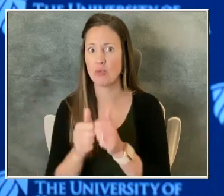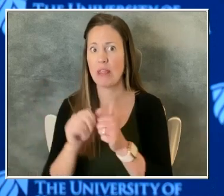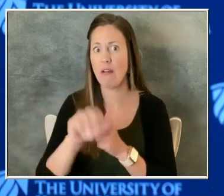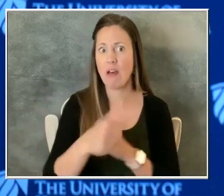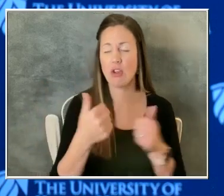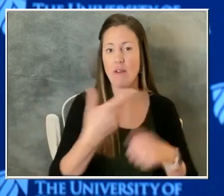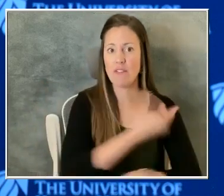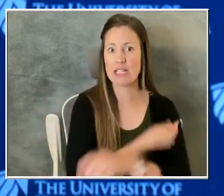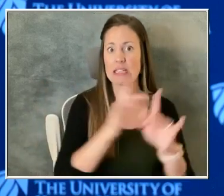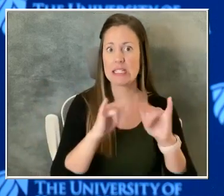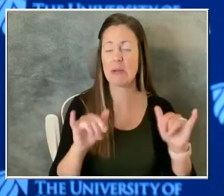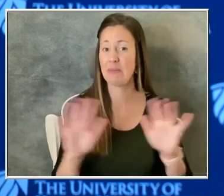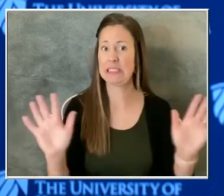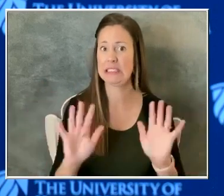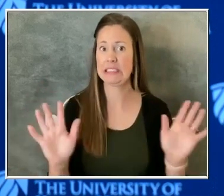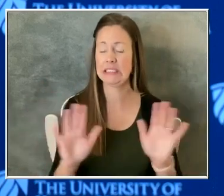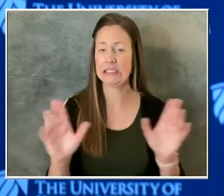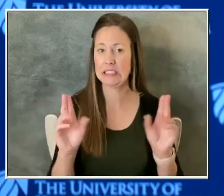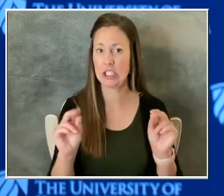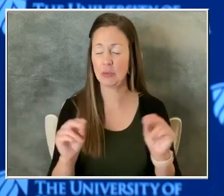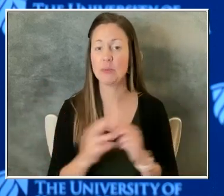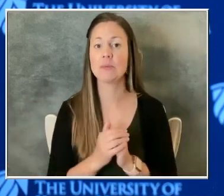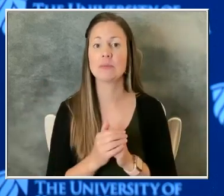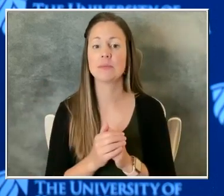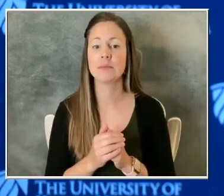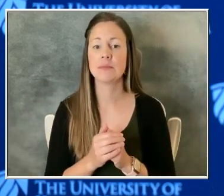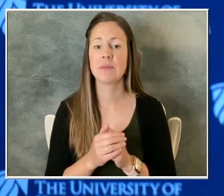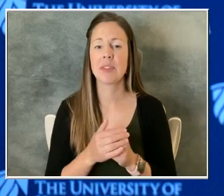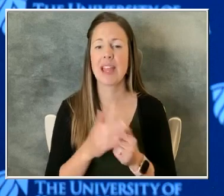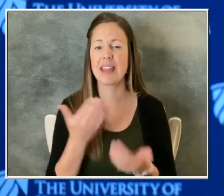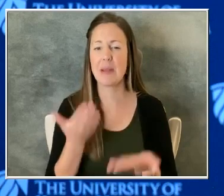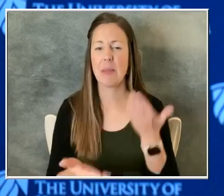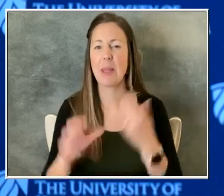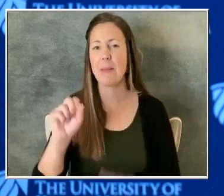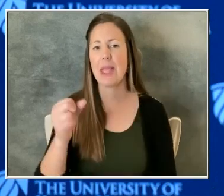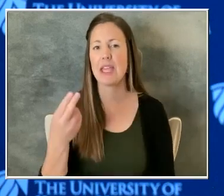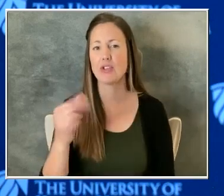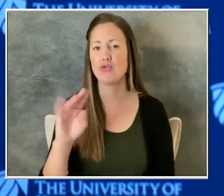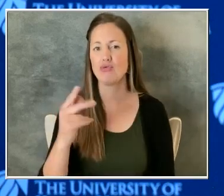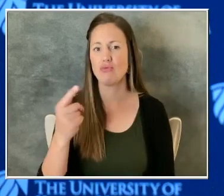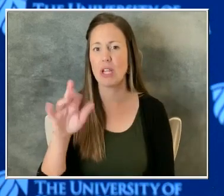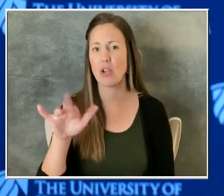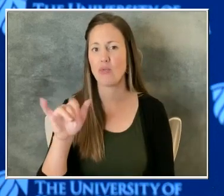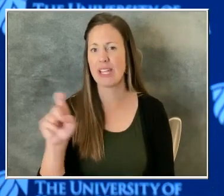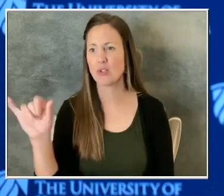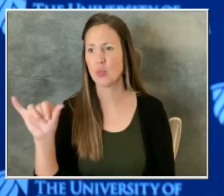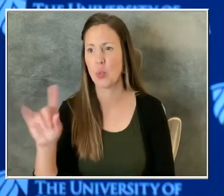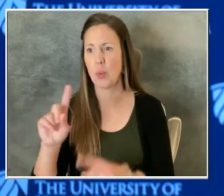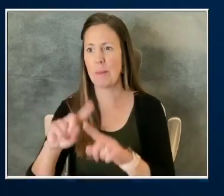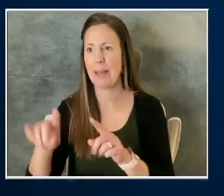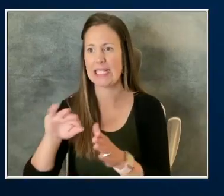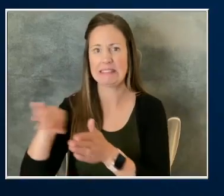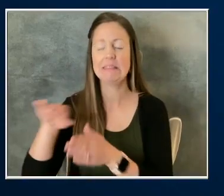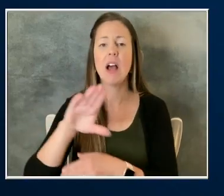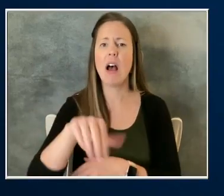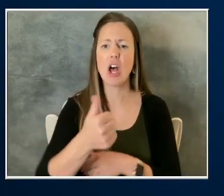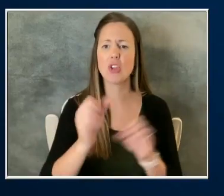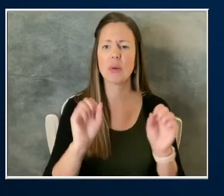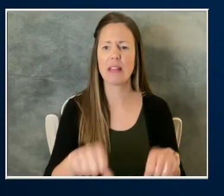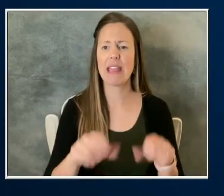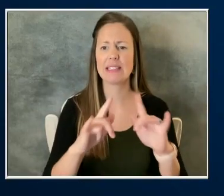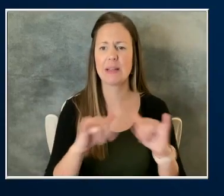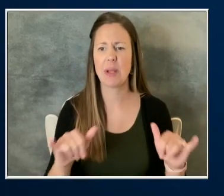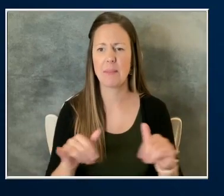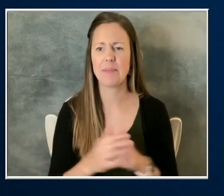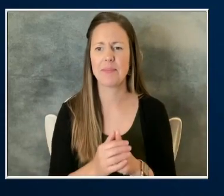COVID. And then possibly Shingrix, but really most all of the other vaccines you can co-administer. We had Dr. Paulin one time say he wasn't sure about